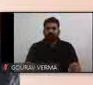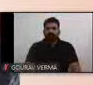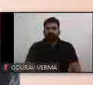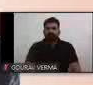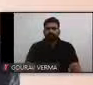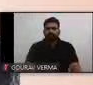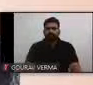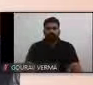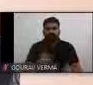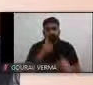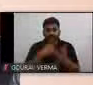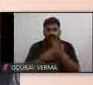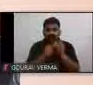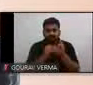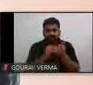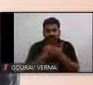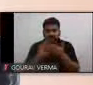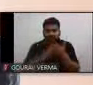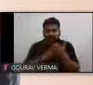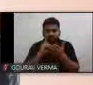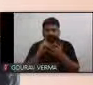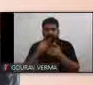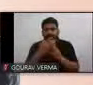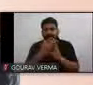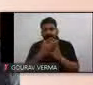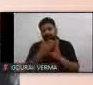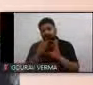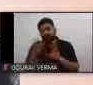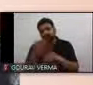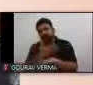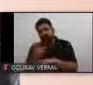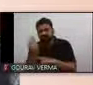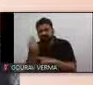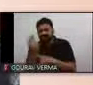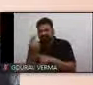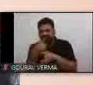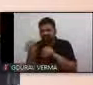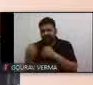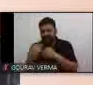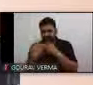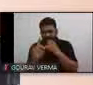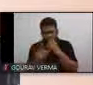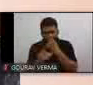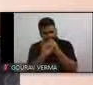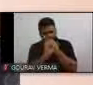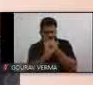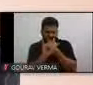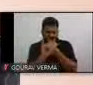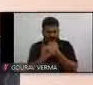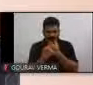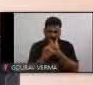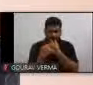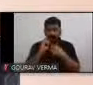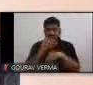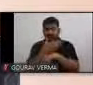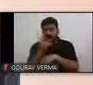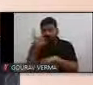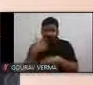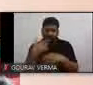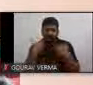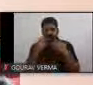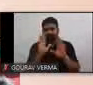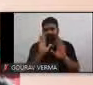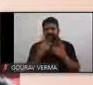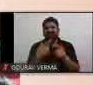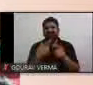If Rashmi delays, then for that you have to compensate. Give me 1 minute for that. Sure, ma'am. Sure, ma'am. Just